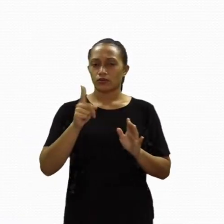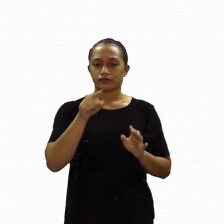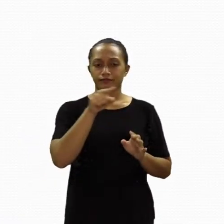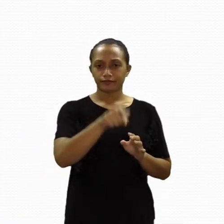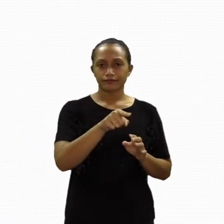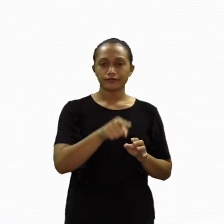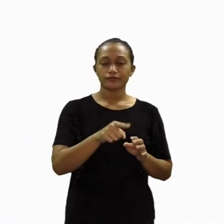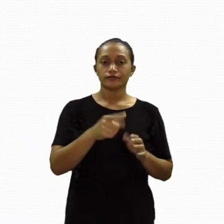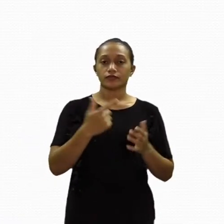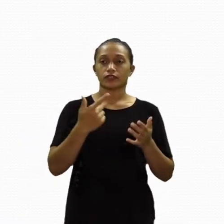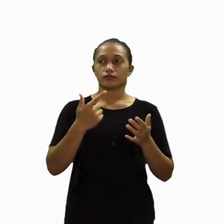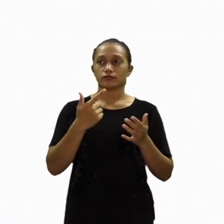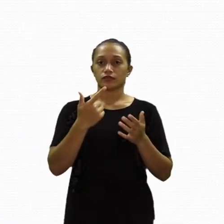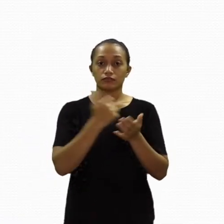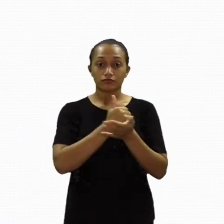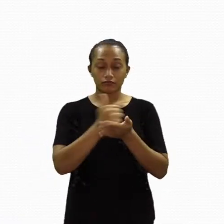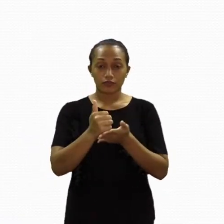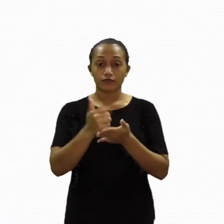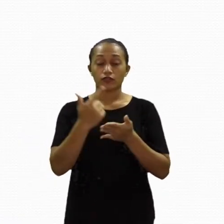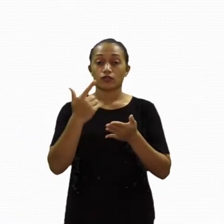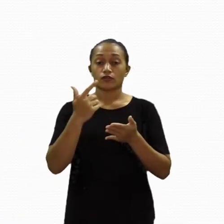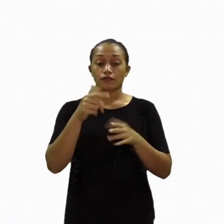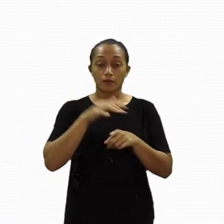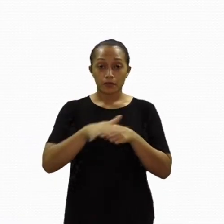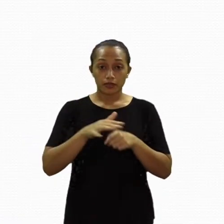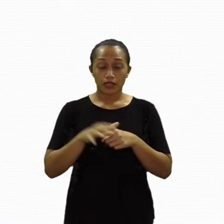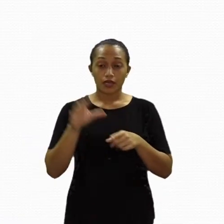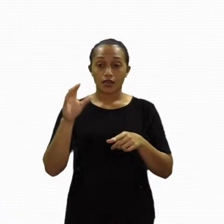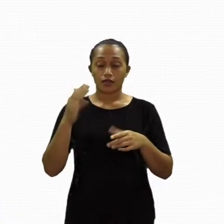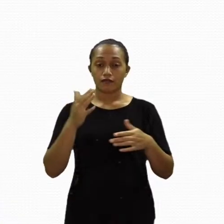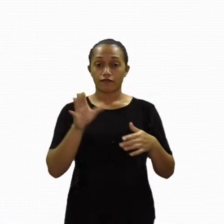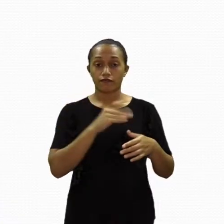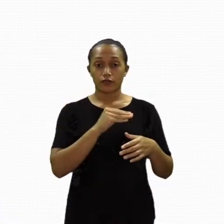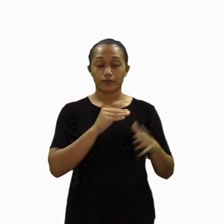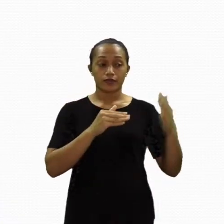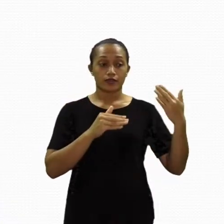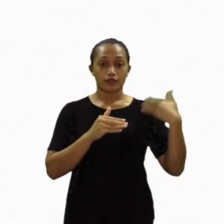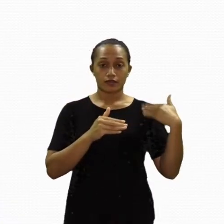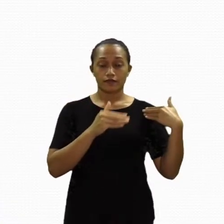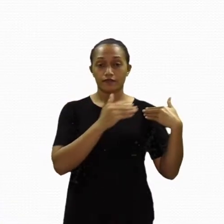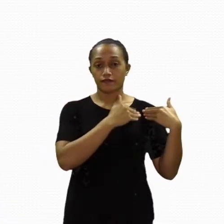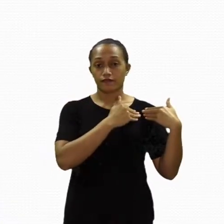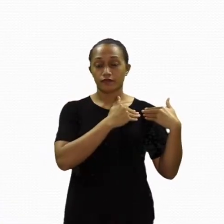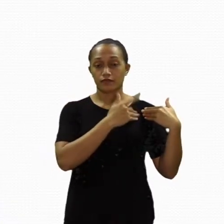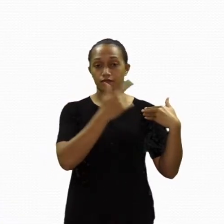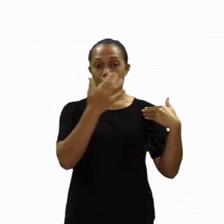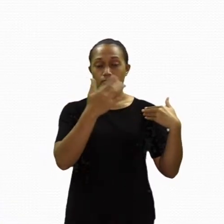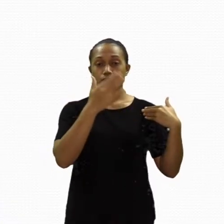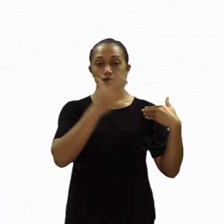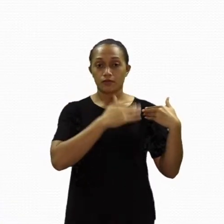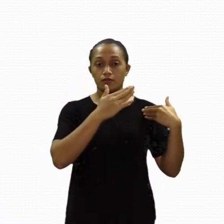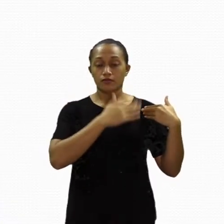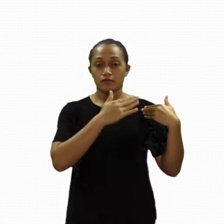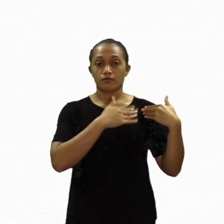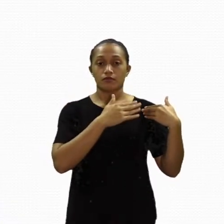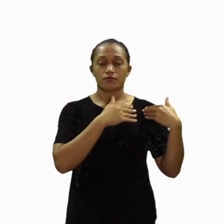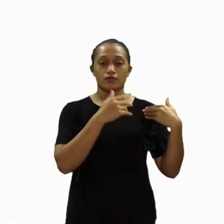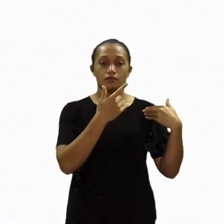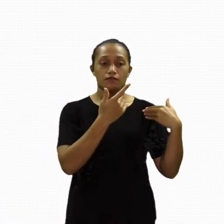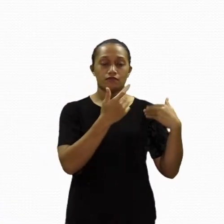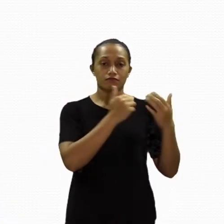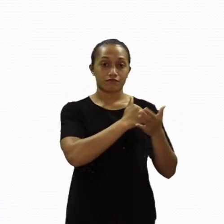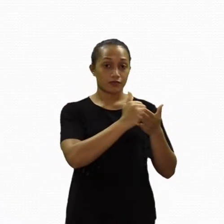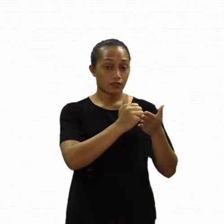volume is the volume of blood pumped from the left ventricle of the human heart per beat. Stroke volume is the volume of